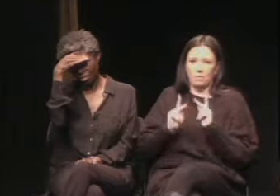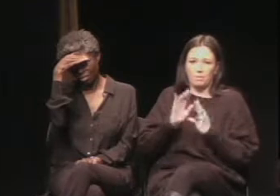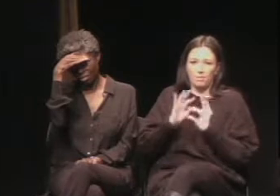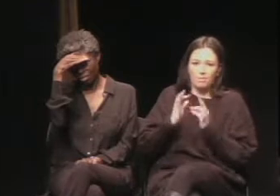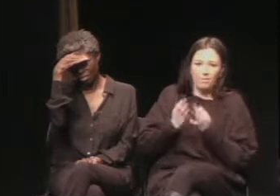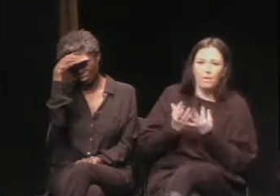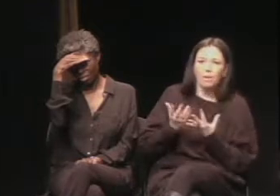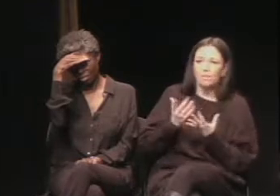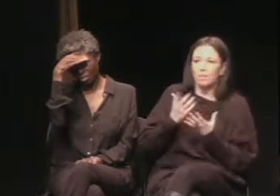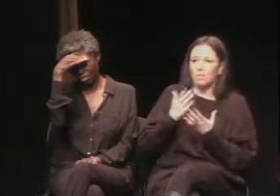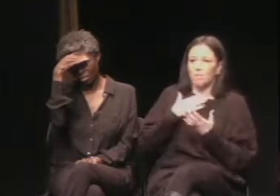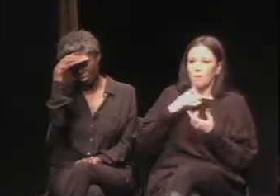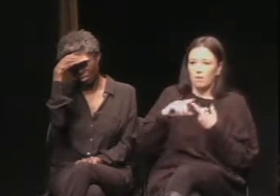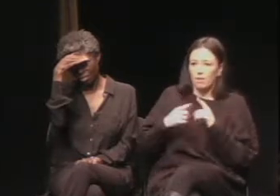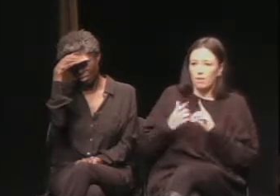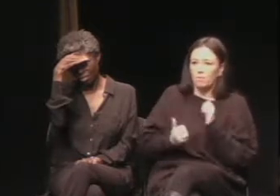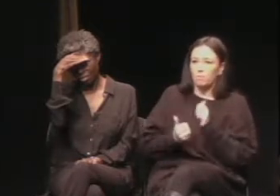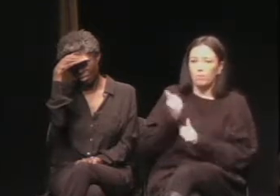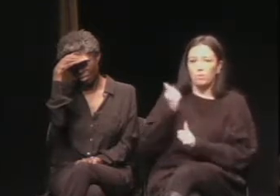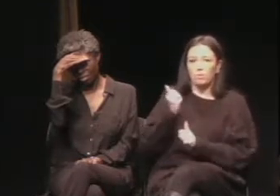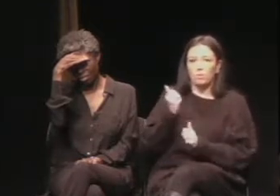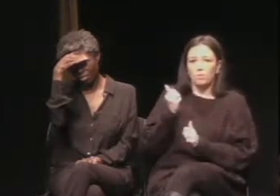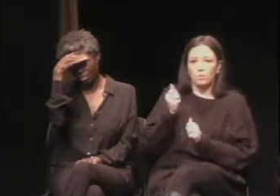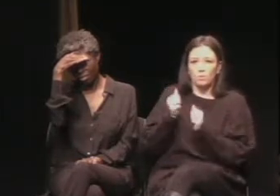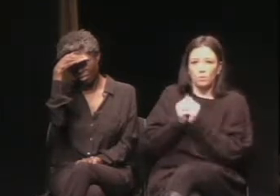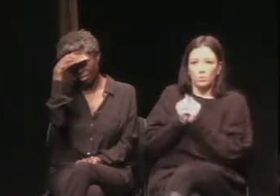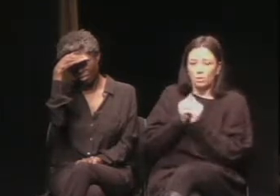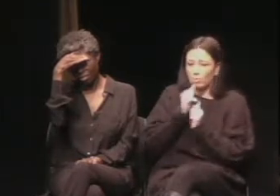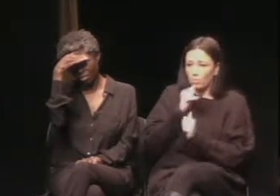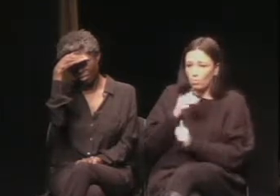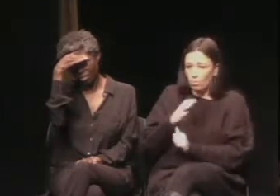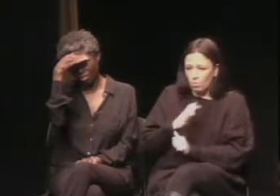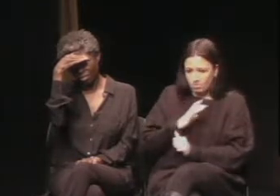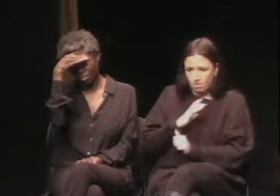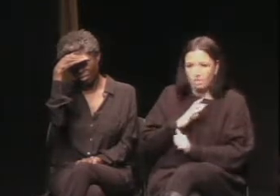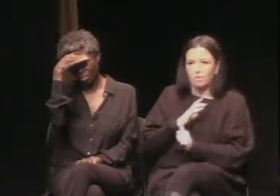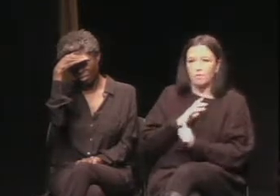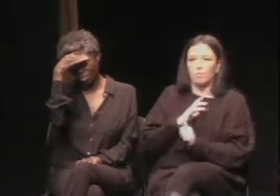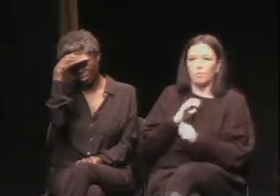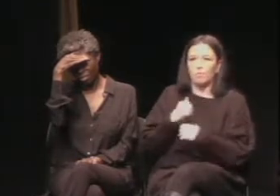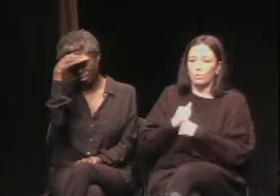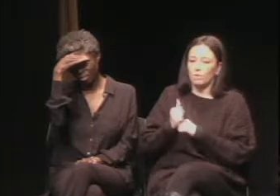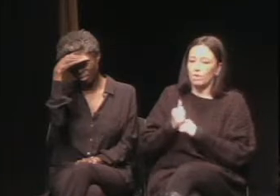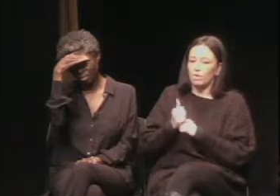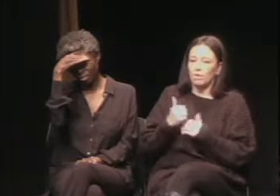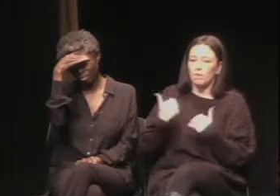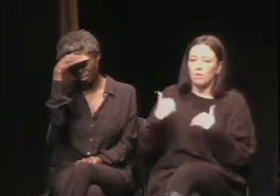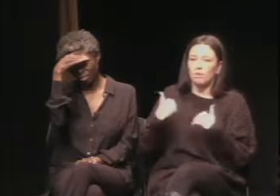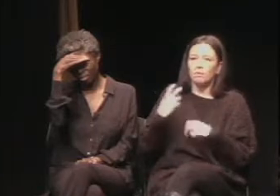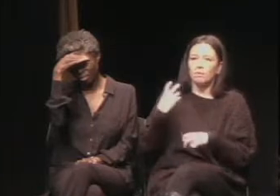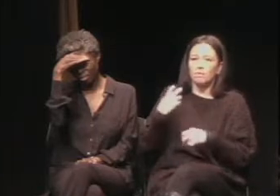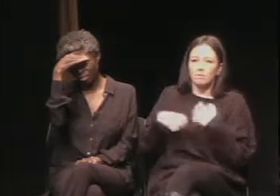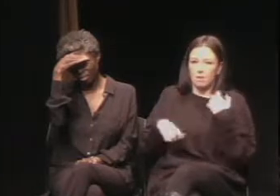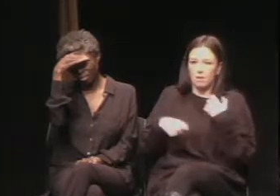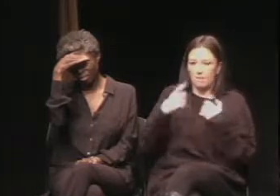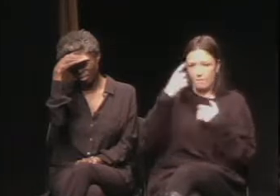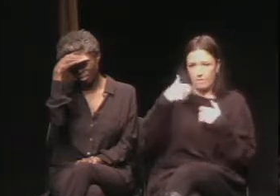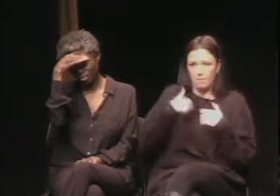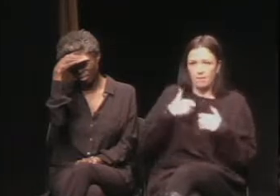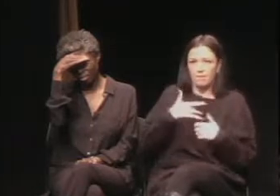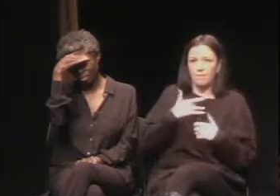family. Yeah. And the majority of it was with women, which made it so difficult for me to